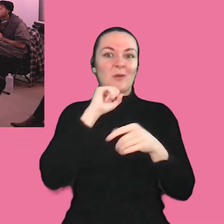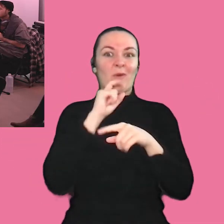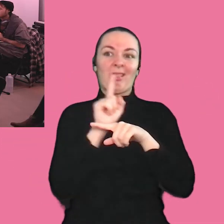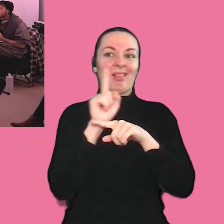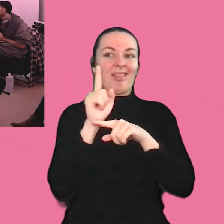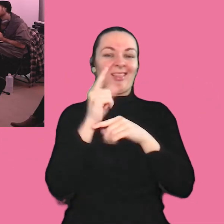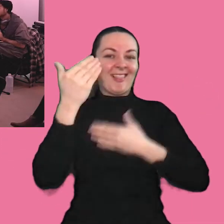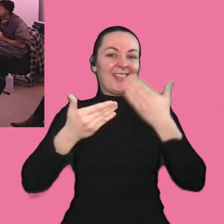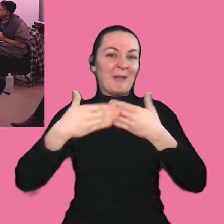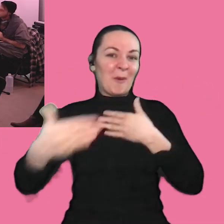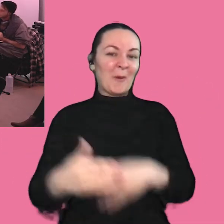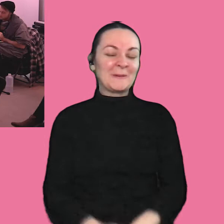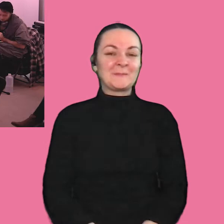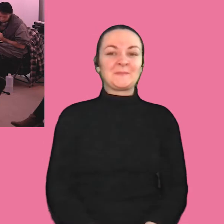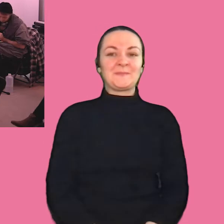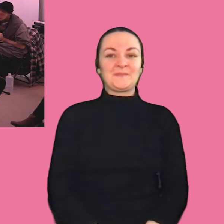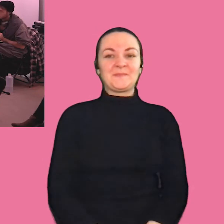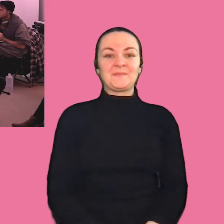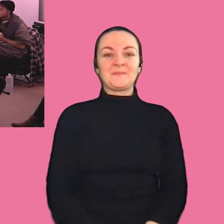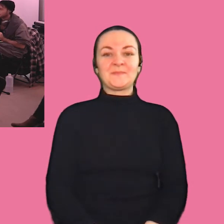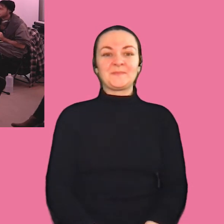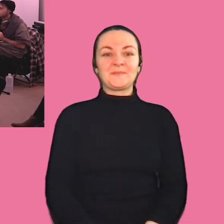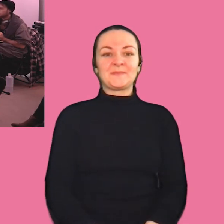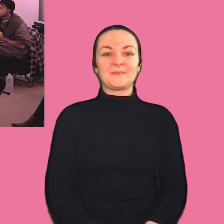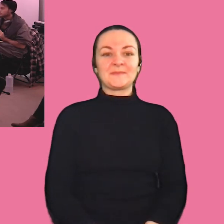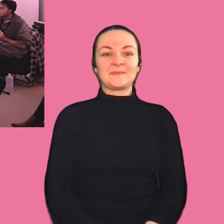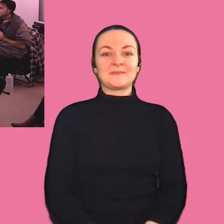And we'll tell you more about that in a minute.